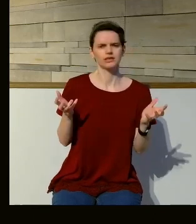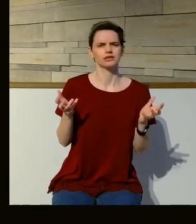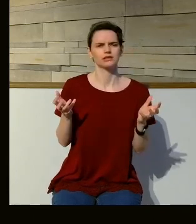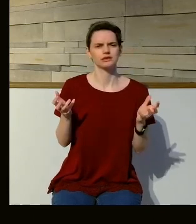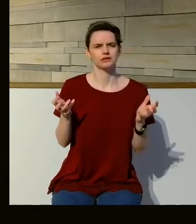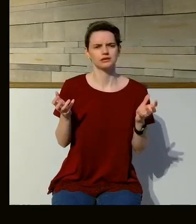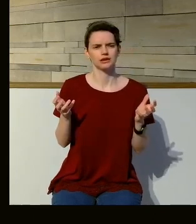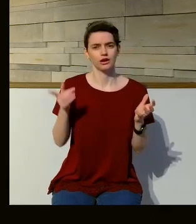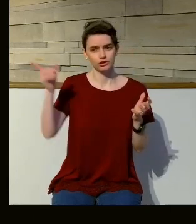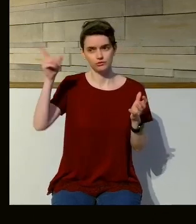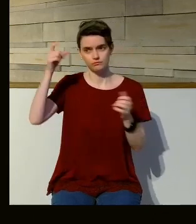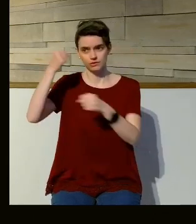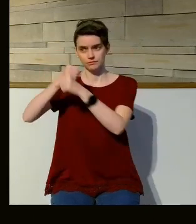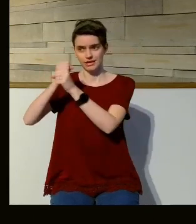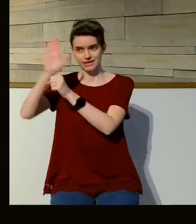Are you made in his image?